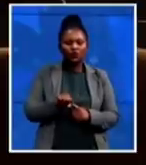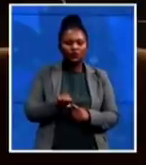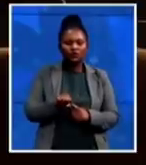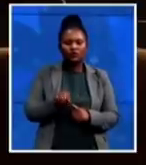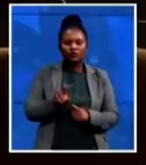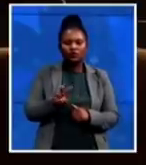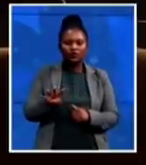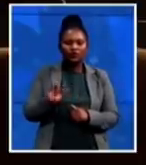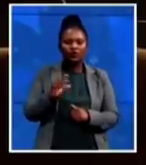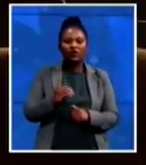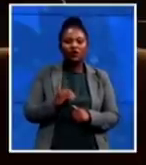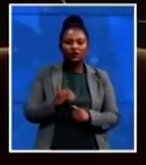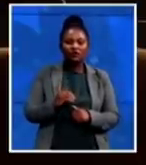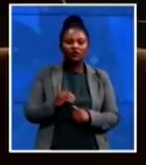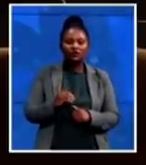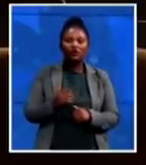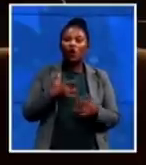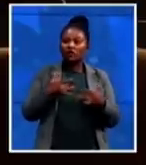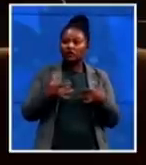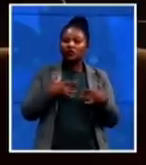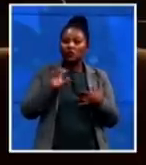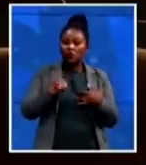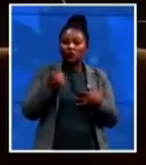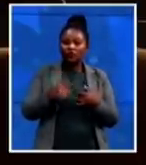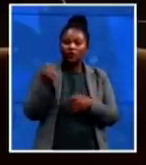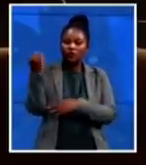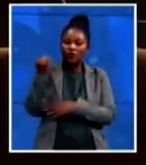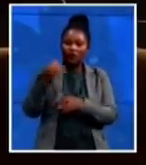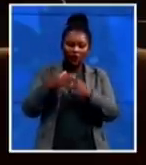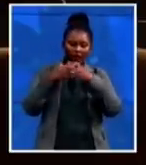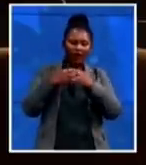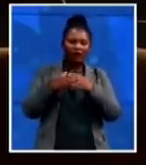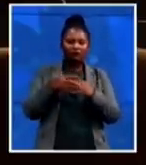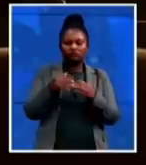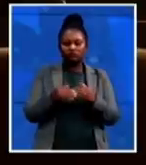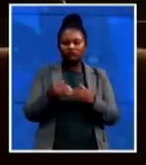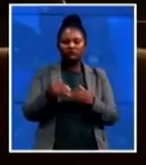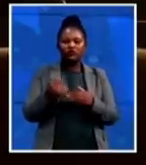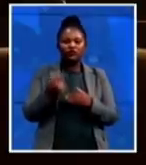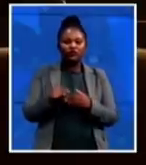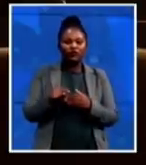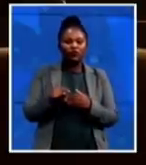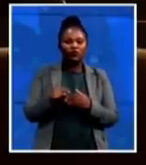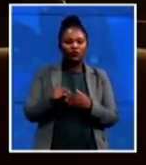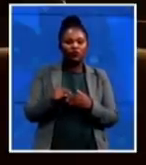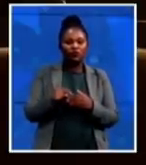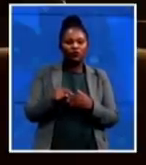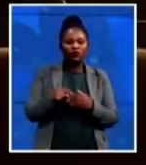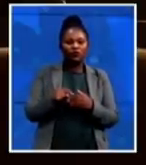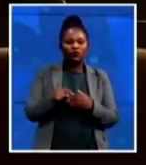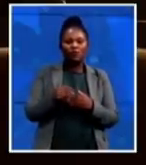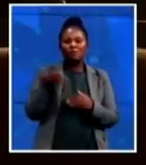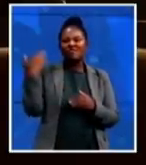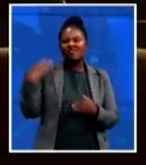of protest and disruptions ahead of the memorial service of former President F.W.